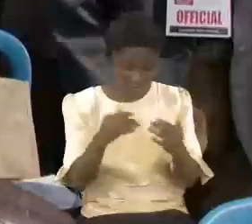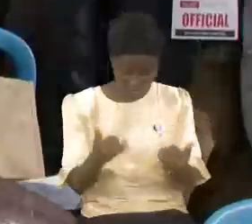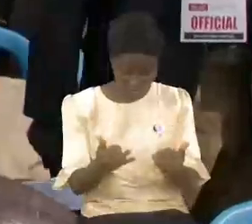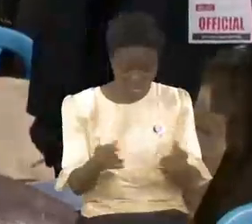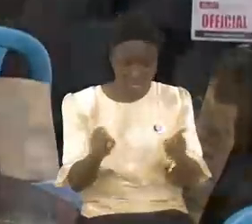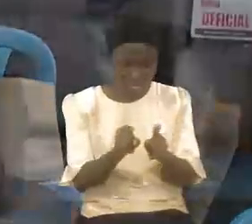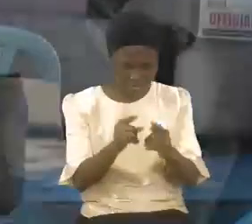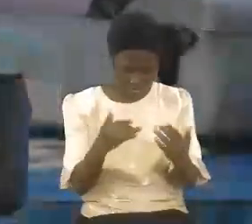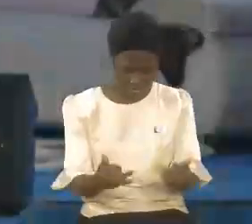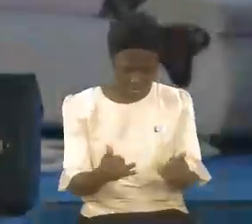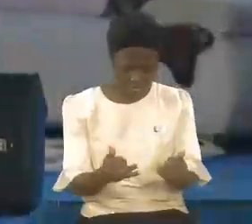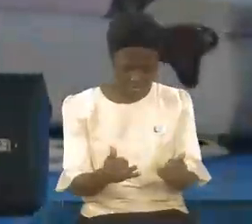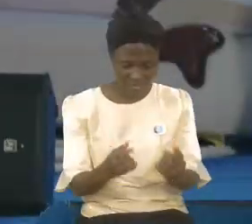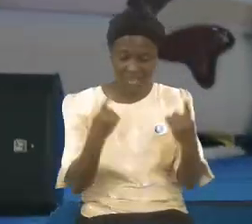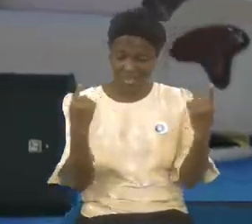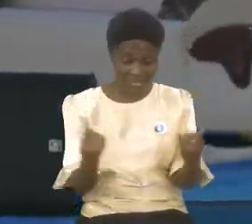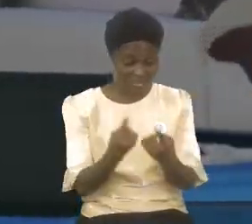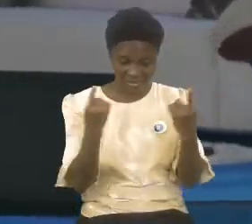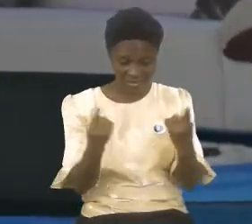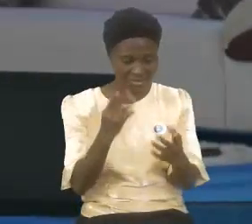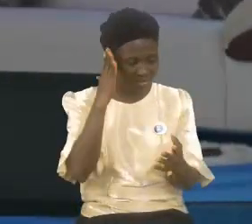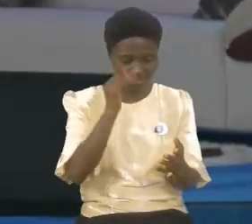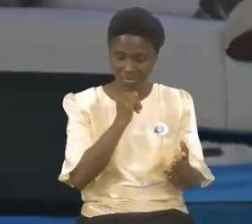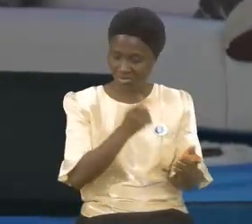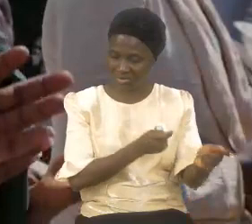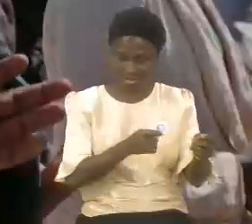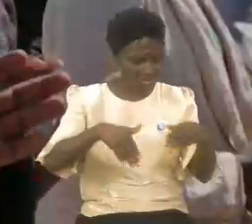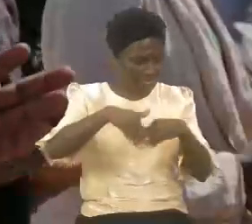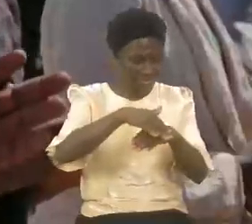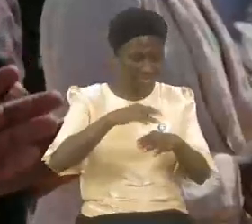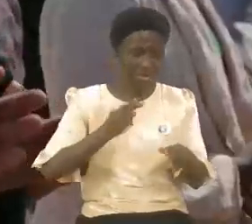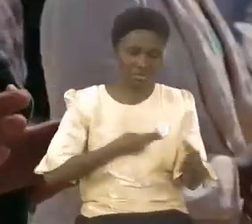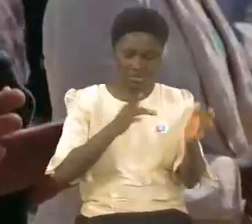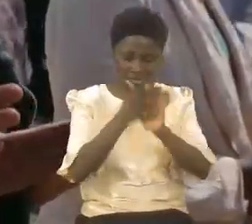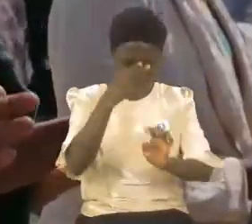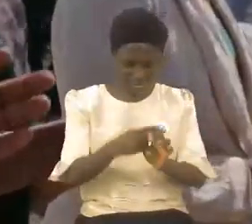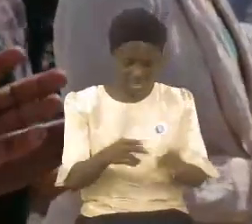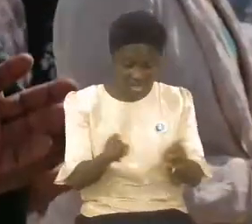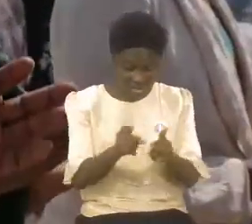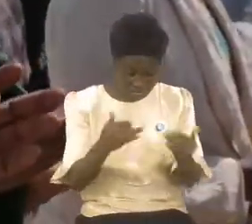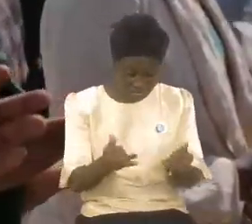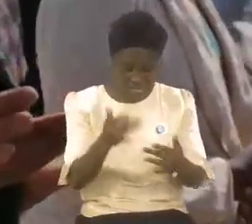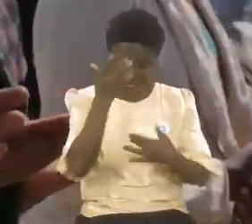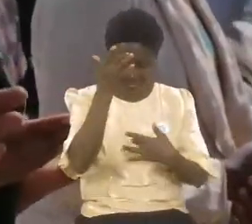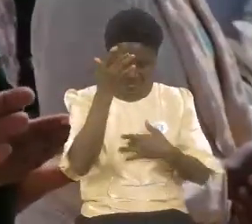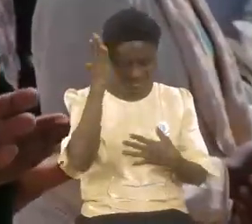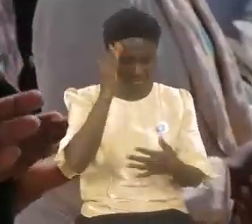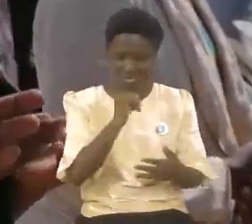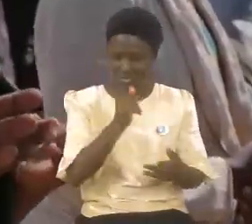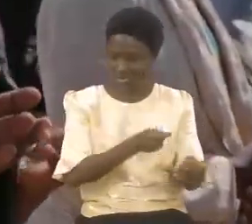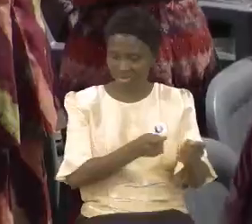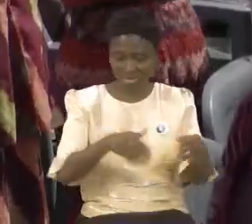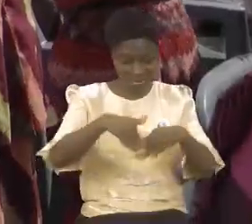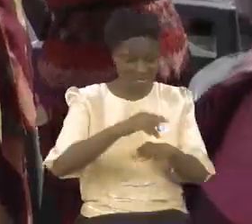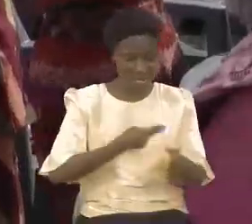Even now, sin will not reign over us. Even now, sickness will not reign